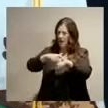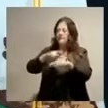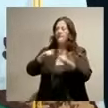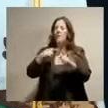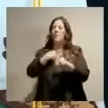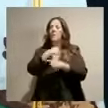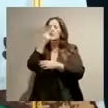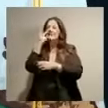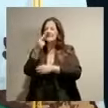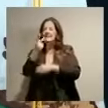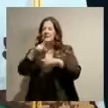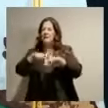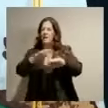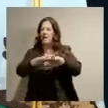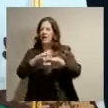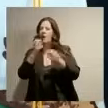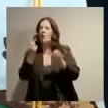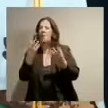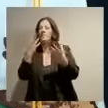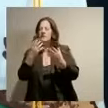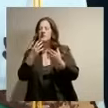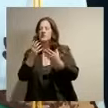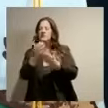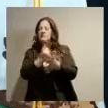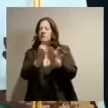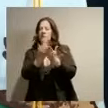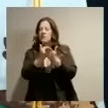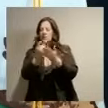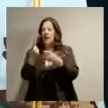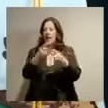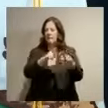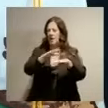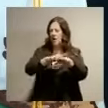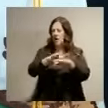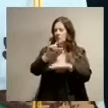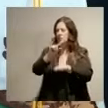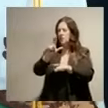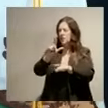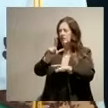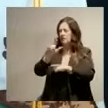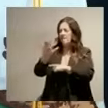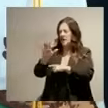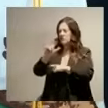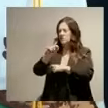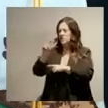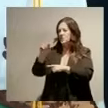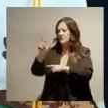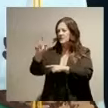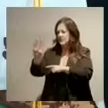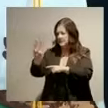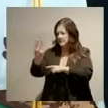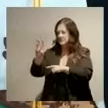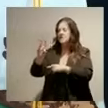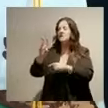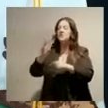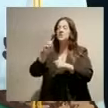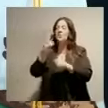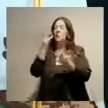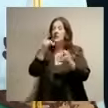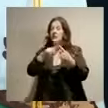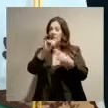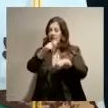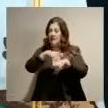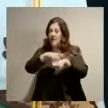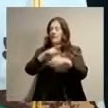the 25-26 budget. So there's a one-year delay on when it would actually start, and we also are including a